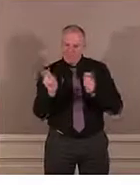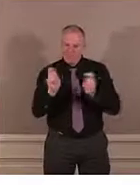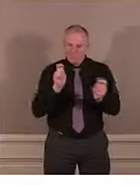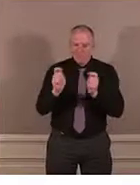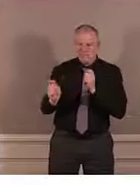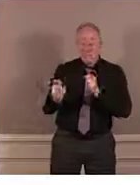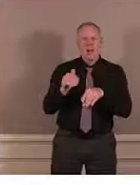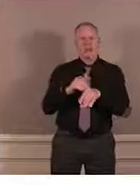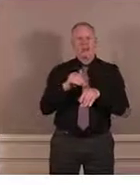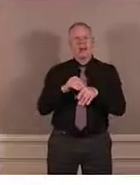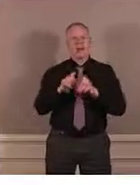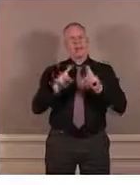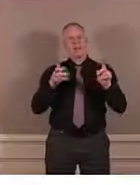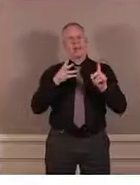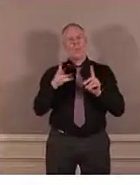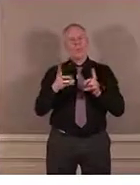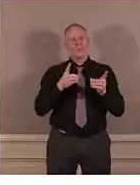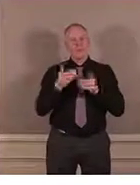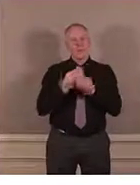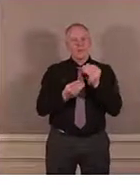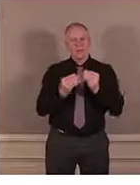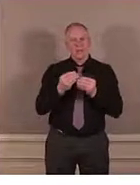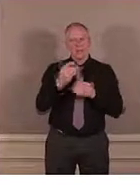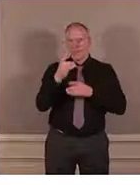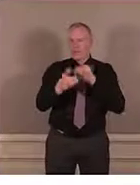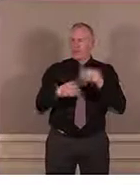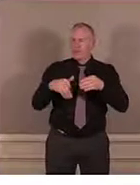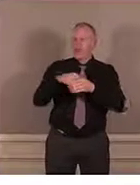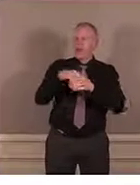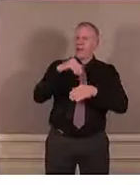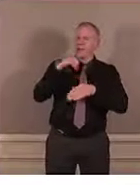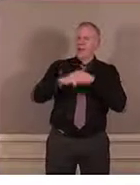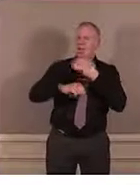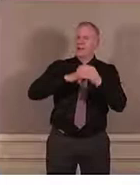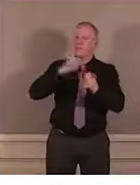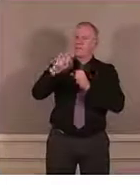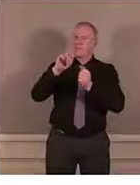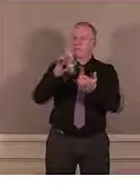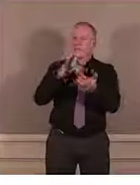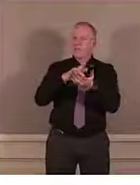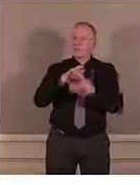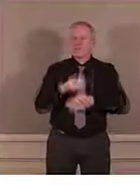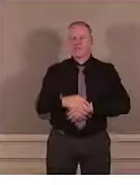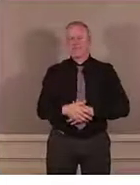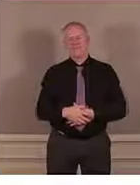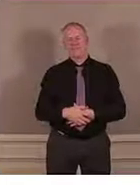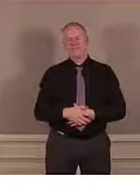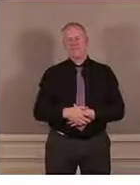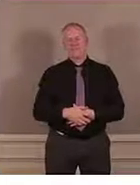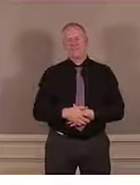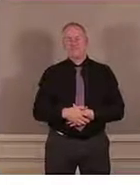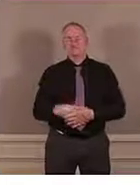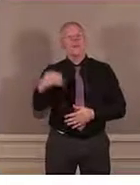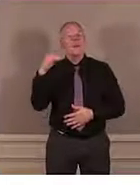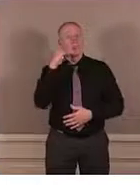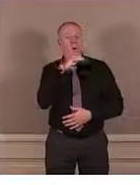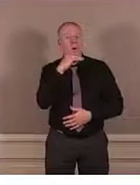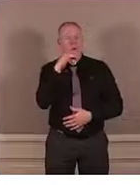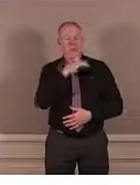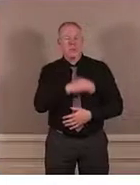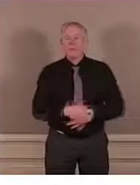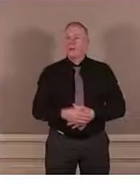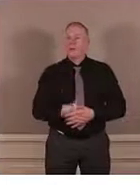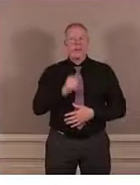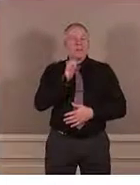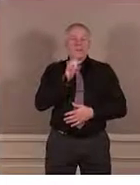of different learning activities and what is happening in these centres. Importantly, and we didn't